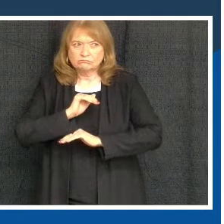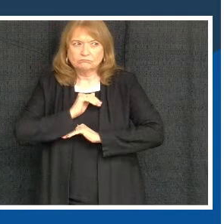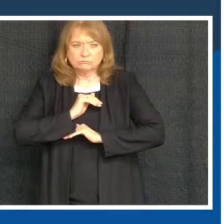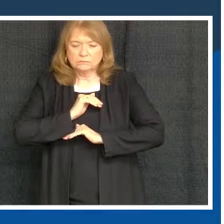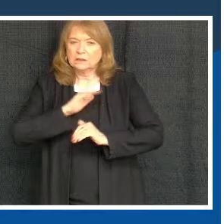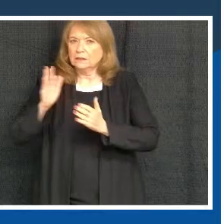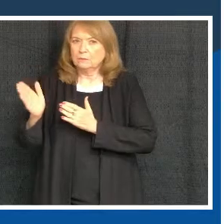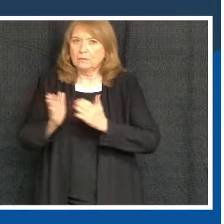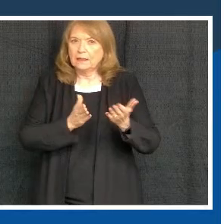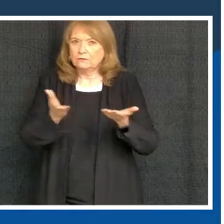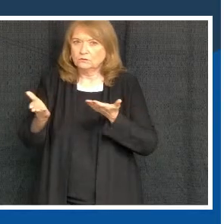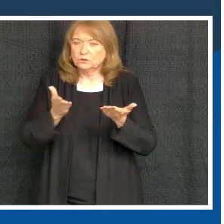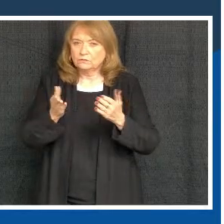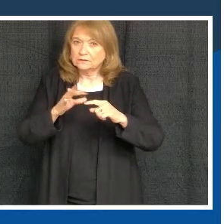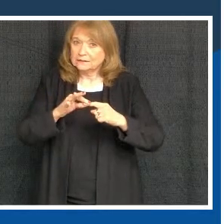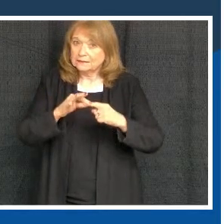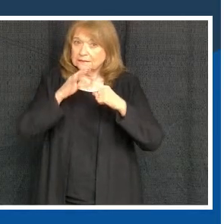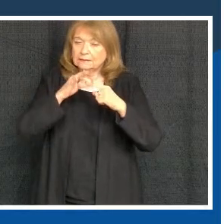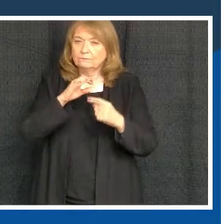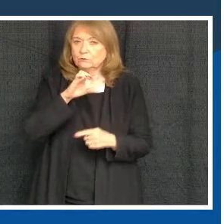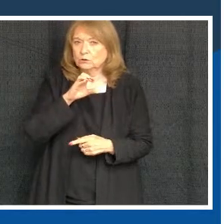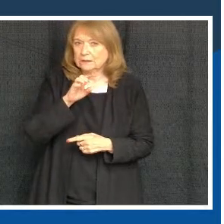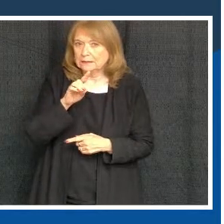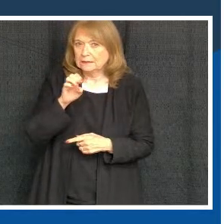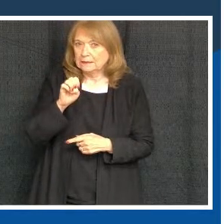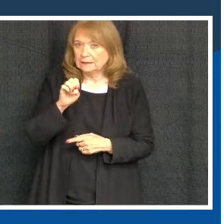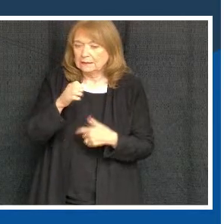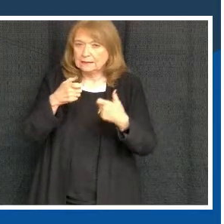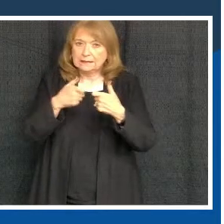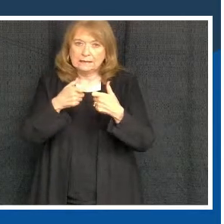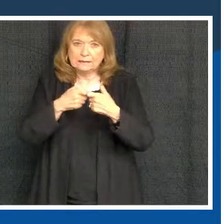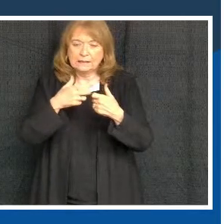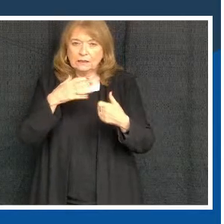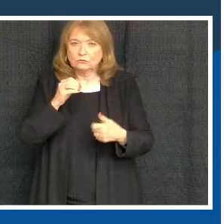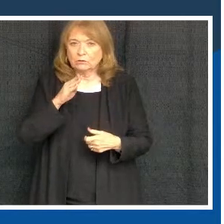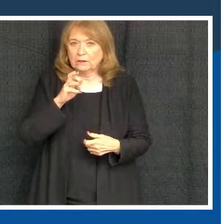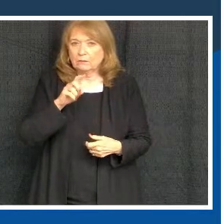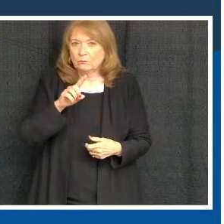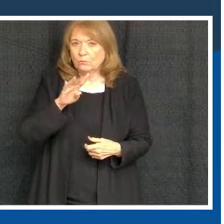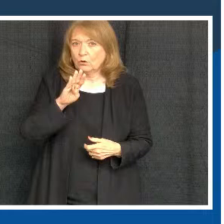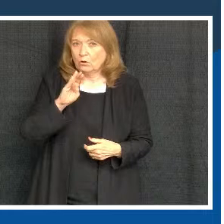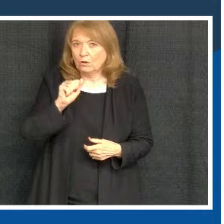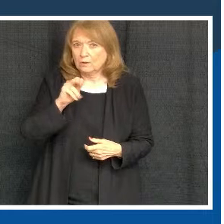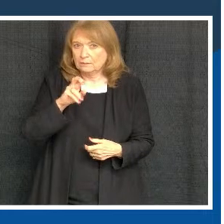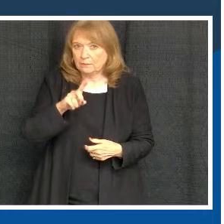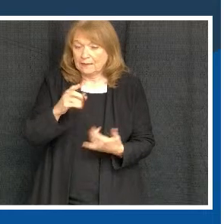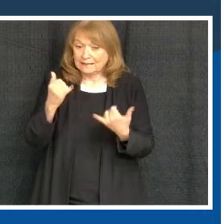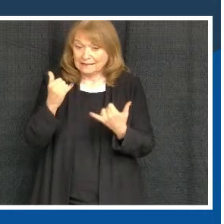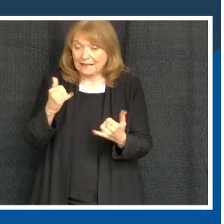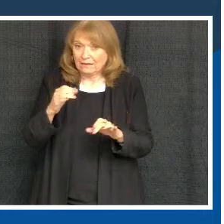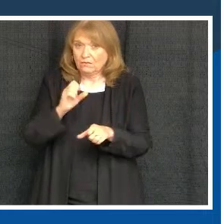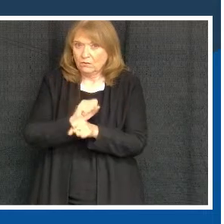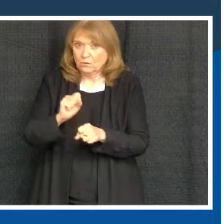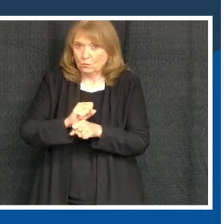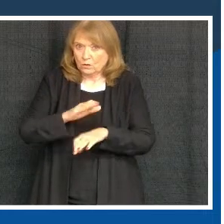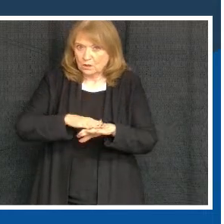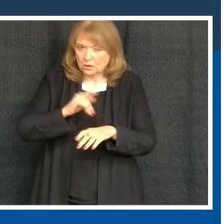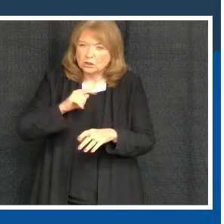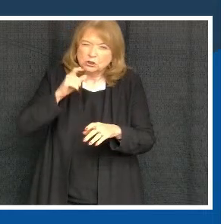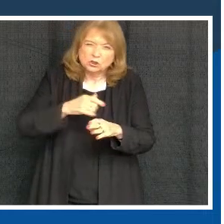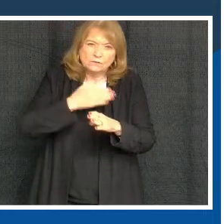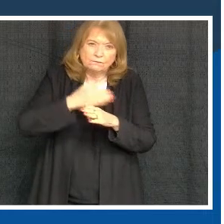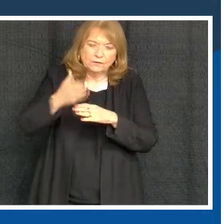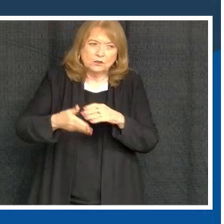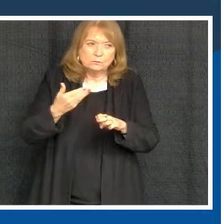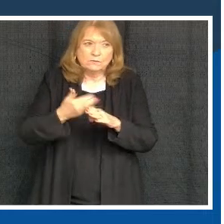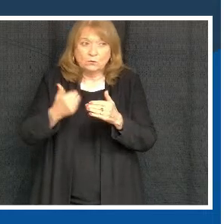plan of service with the exception of CDE. Electric and broadband, they're in the works right now, and they should have that completed before your next